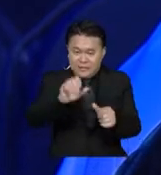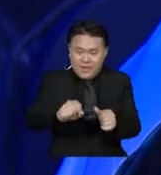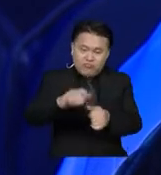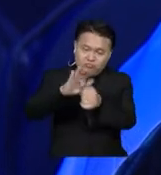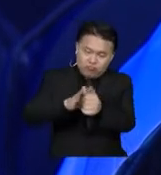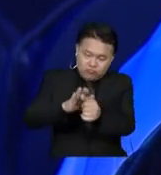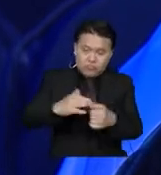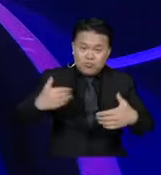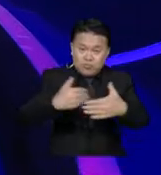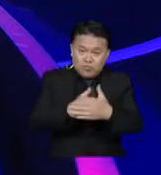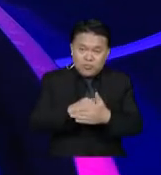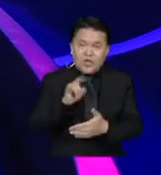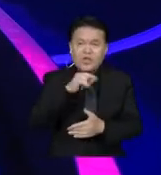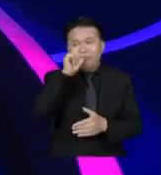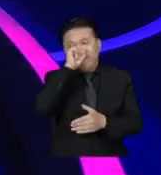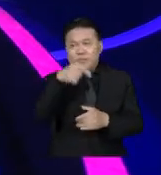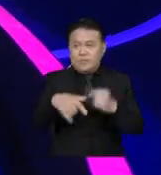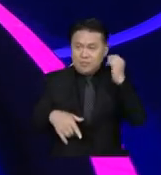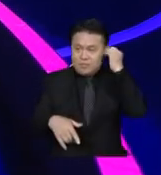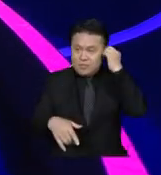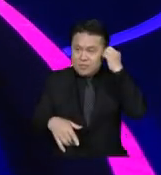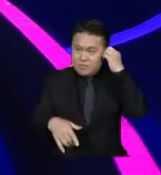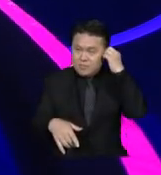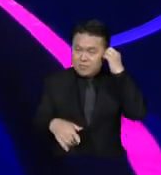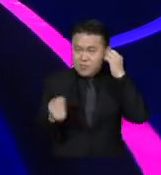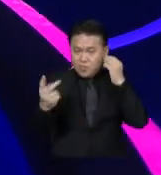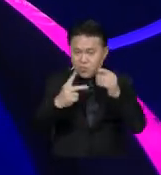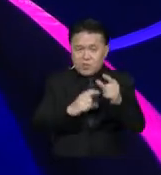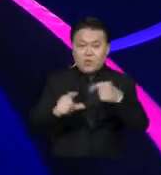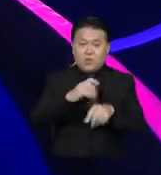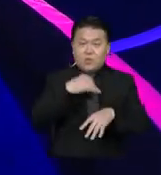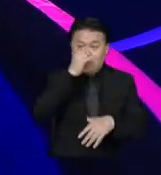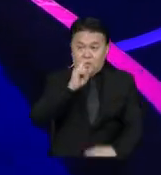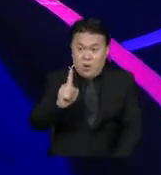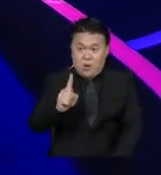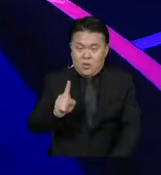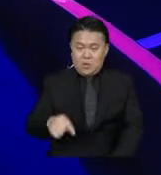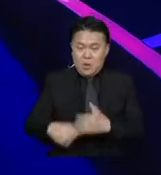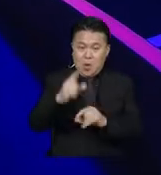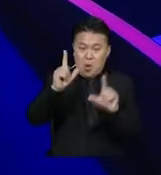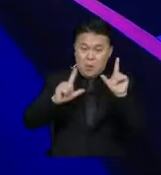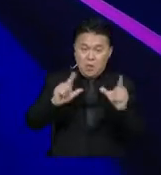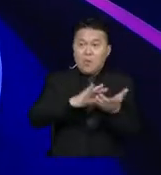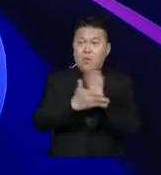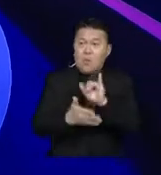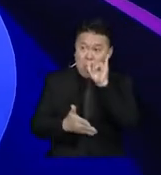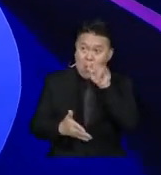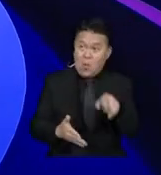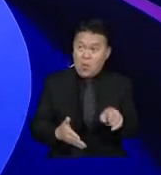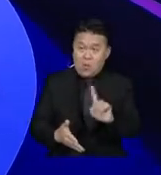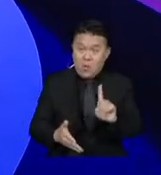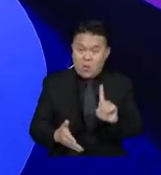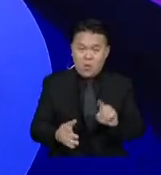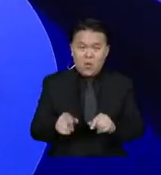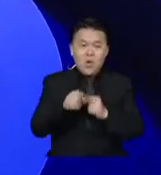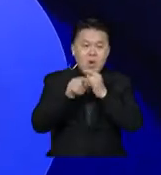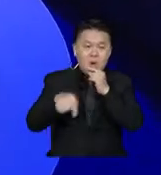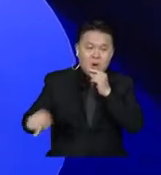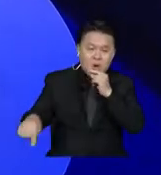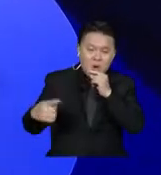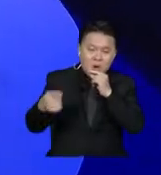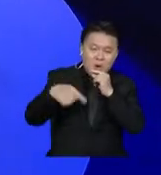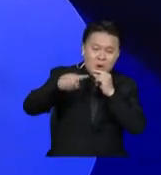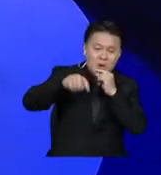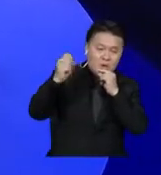foxes were more likely to have curly tails, floppy ears, and they lost pigment in their hair. Even